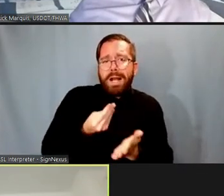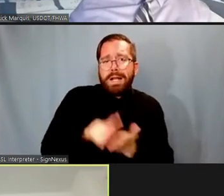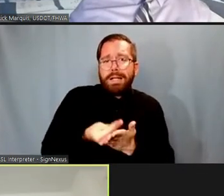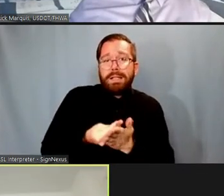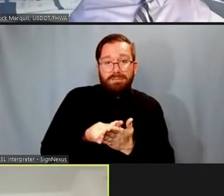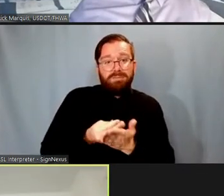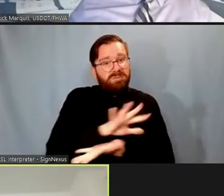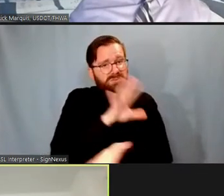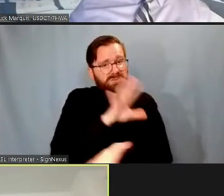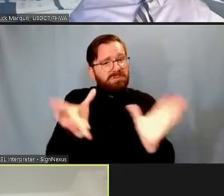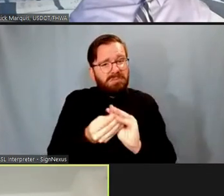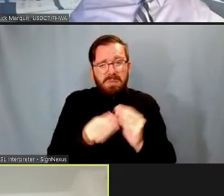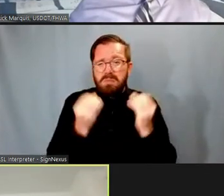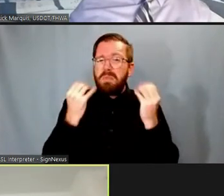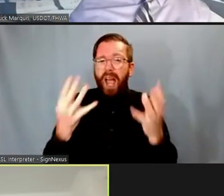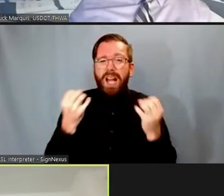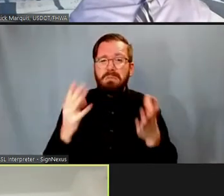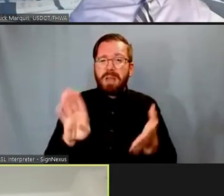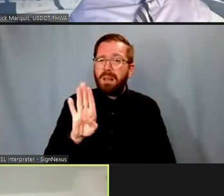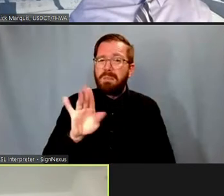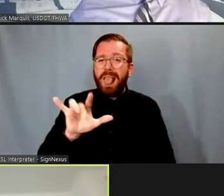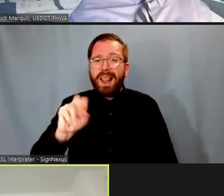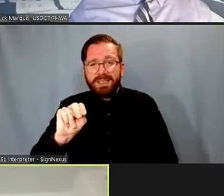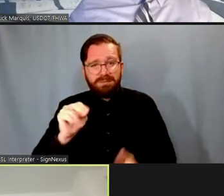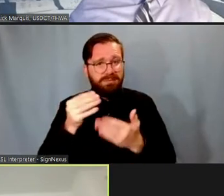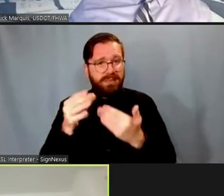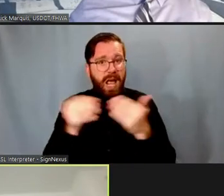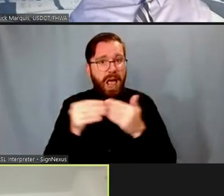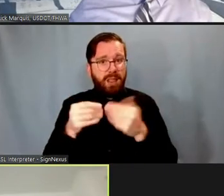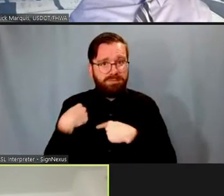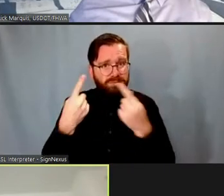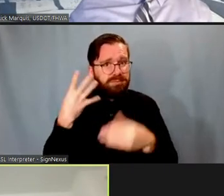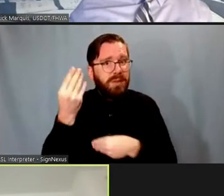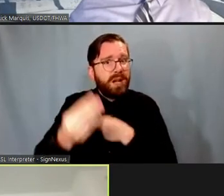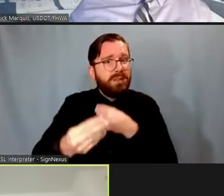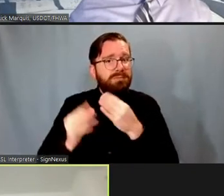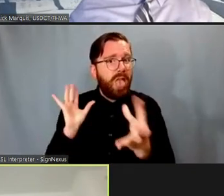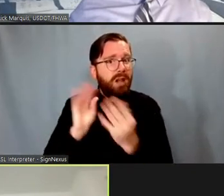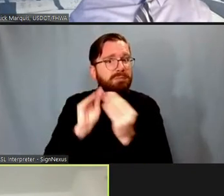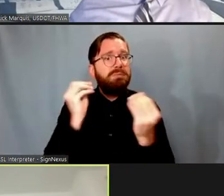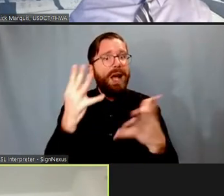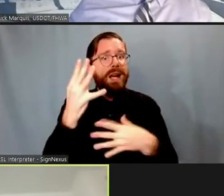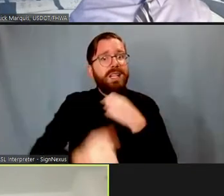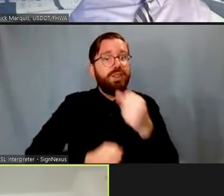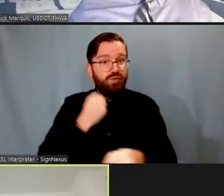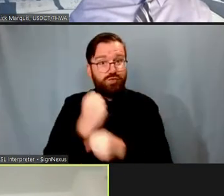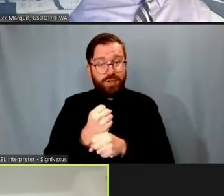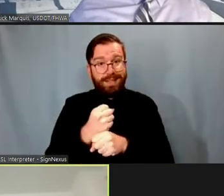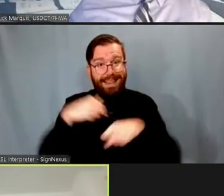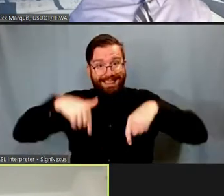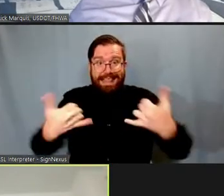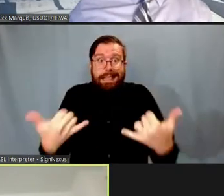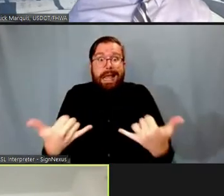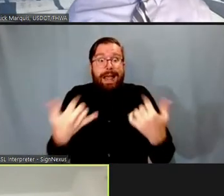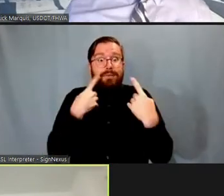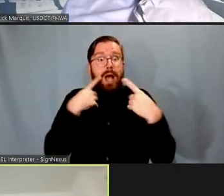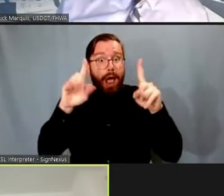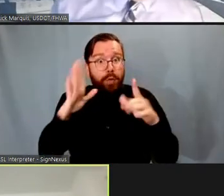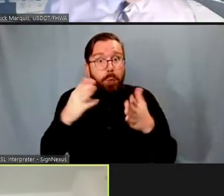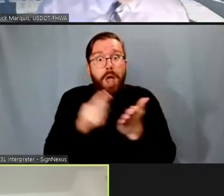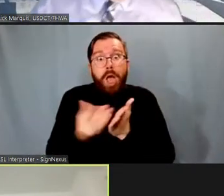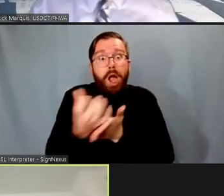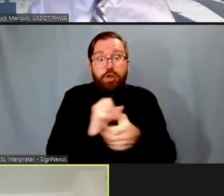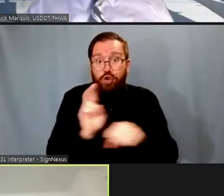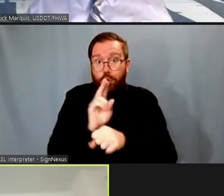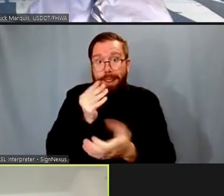years will actually spend this newfound tax to actually improve transit and not waste it if you believe that